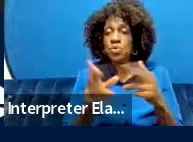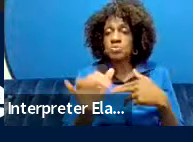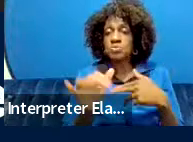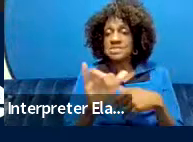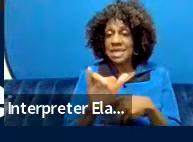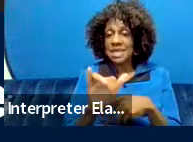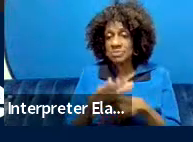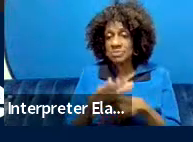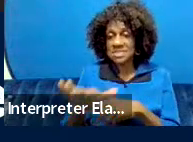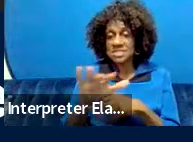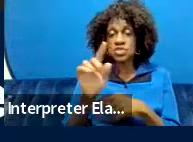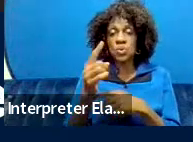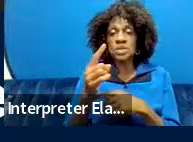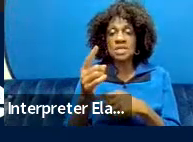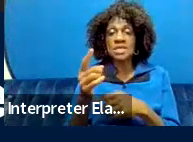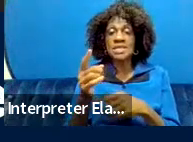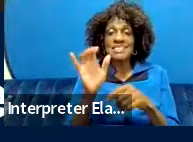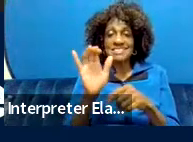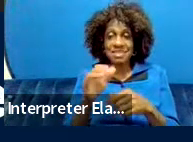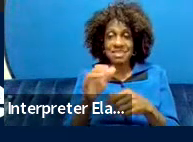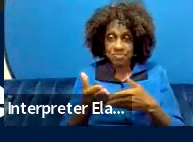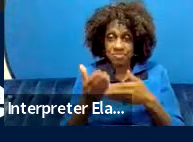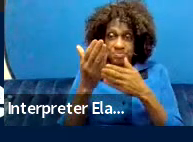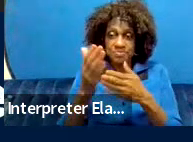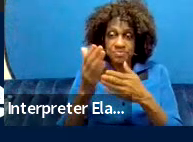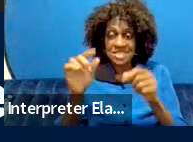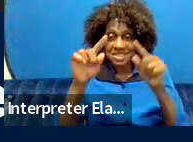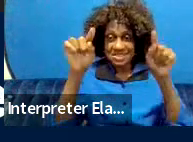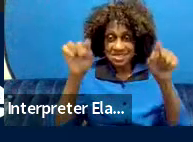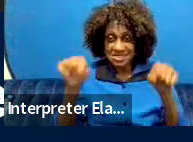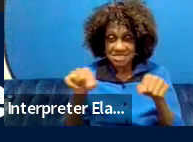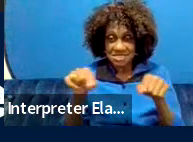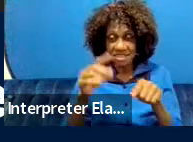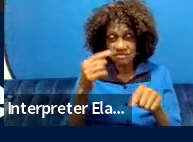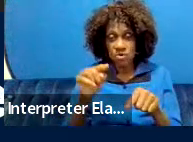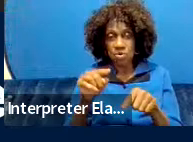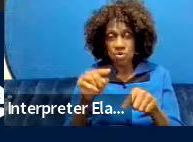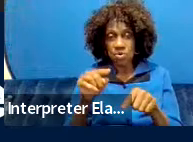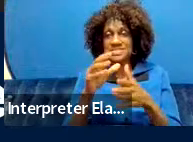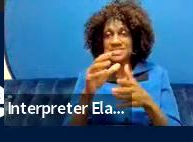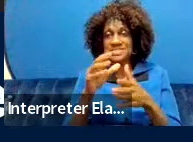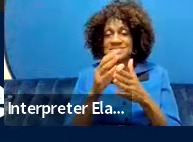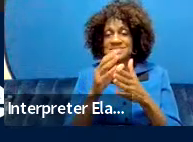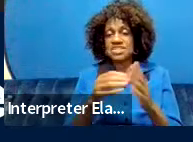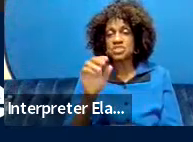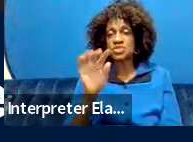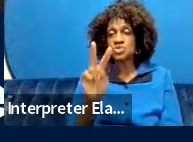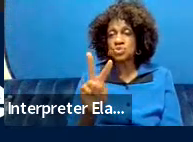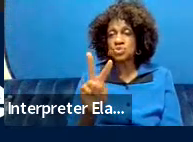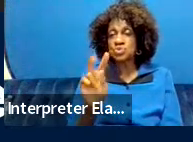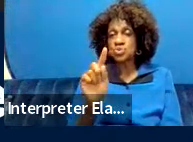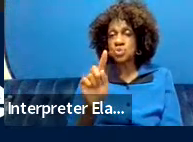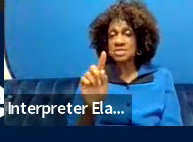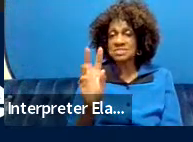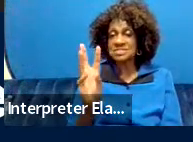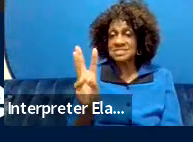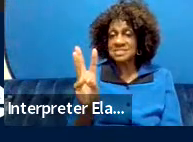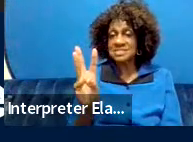is only where those signs are provided. And the scoping for these is in section 216.2.